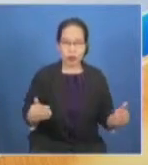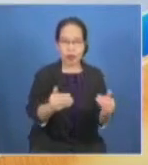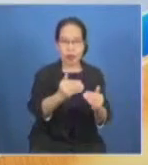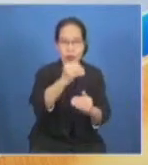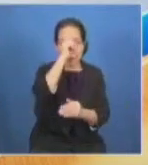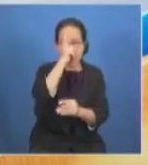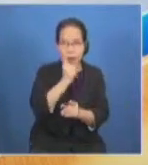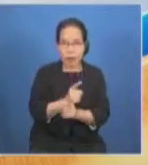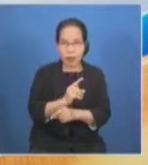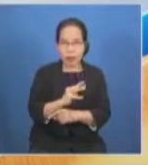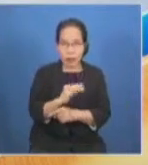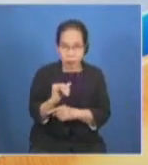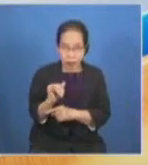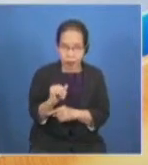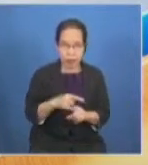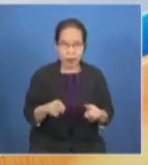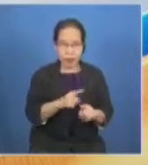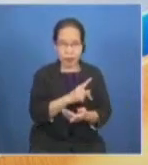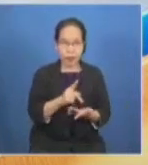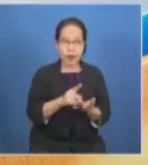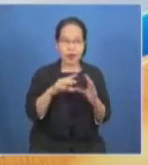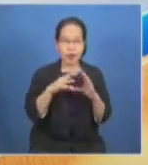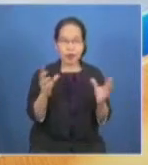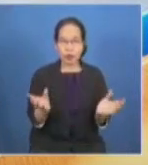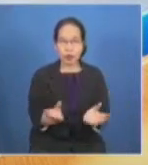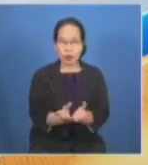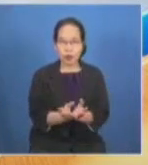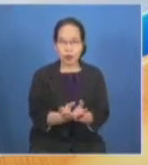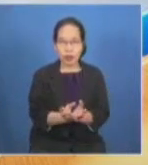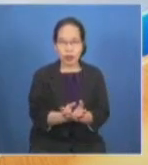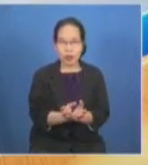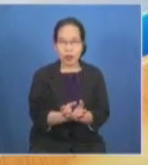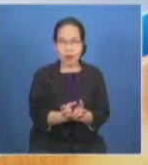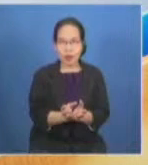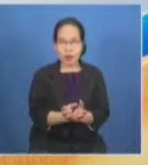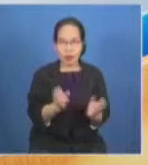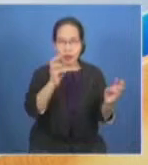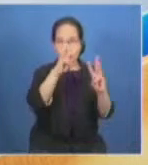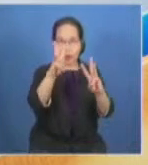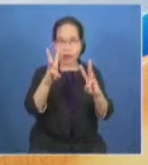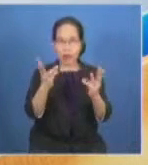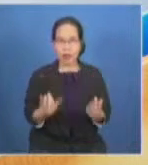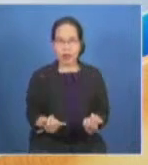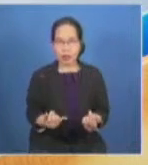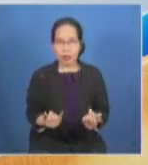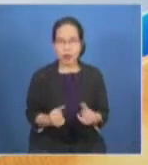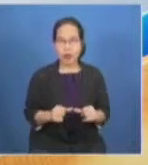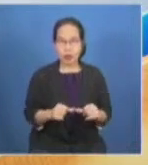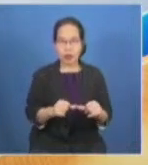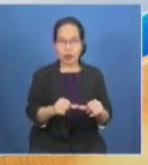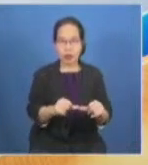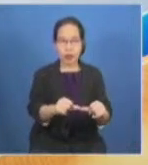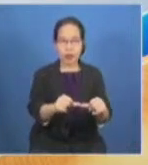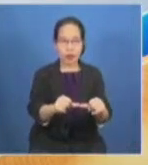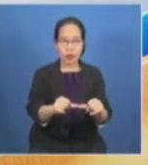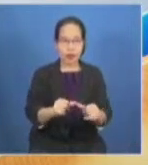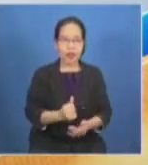and all our brethren in MCGI in different parts of the world who are currently monitoring us